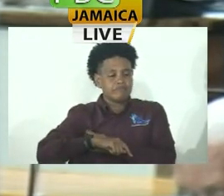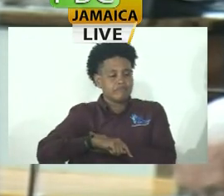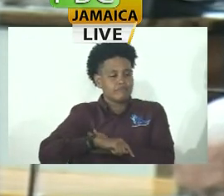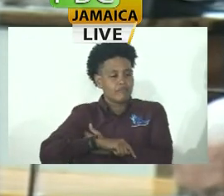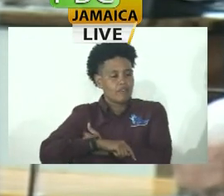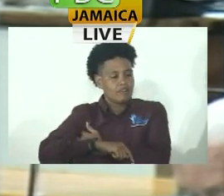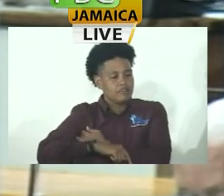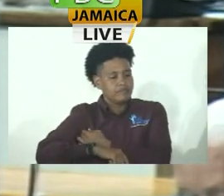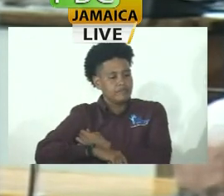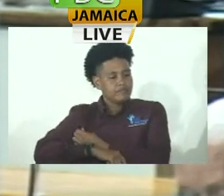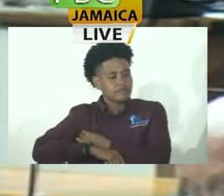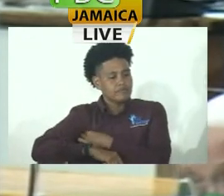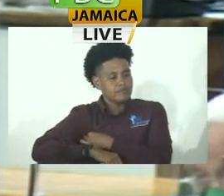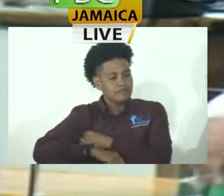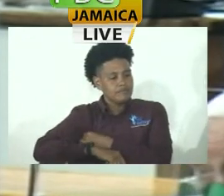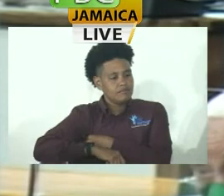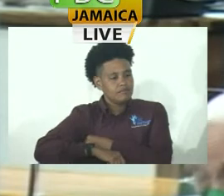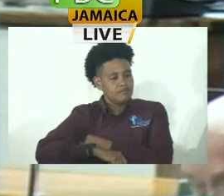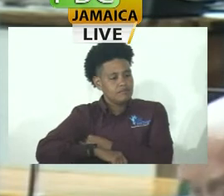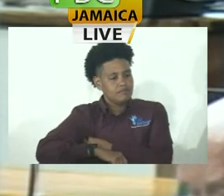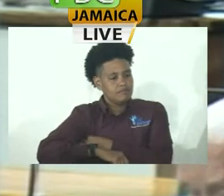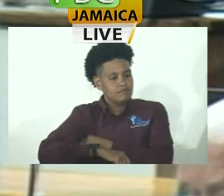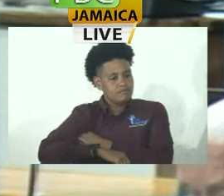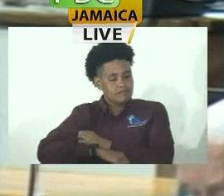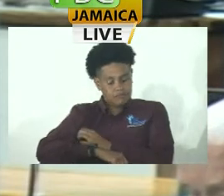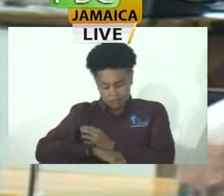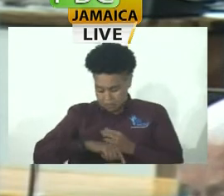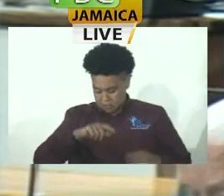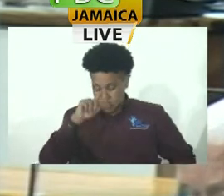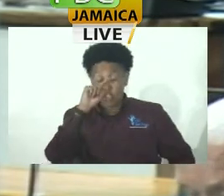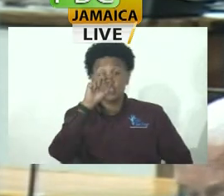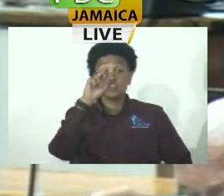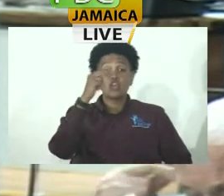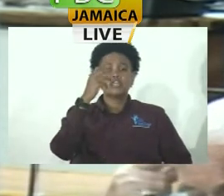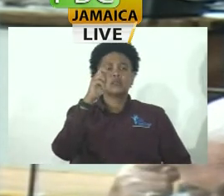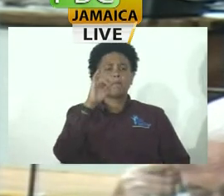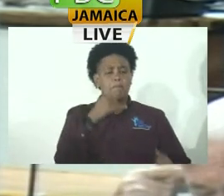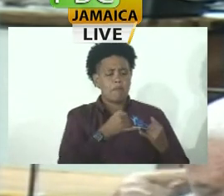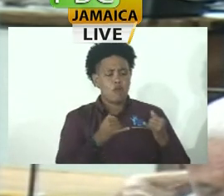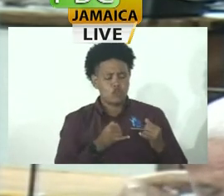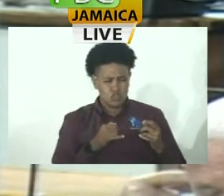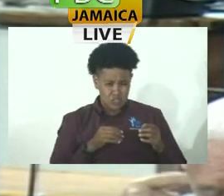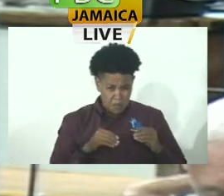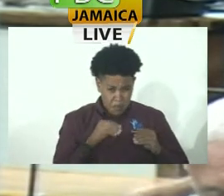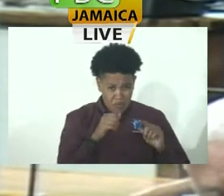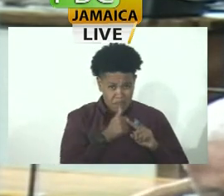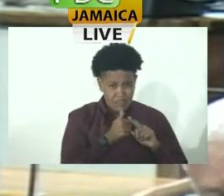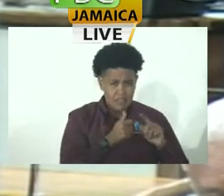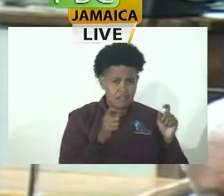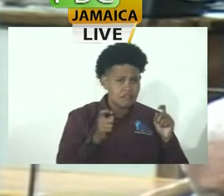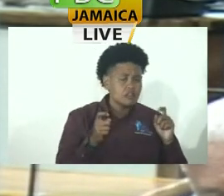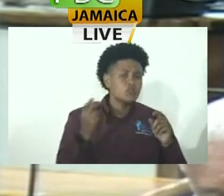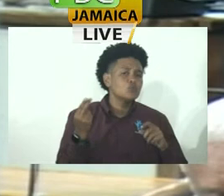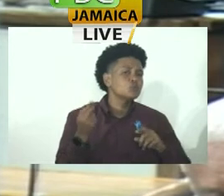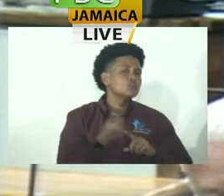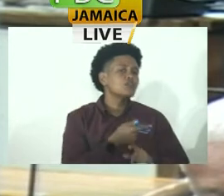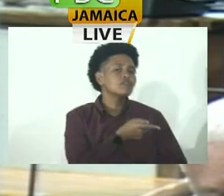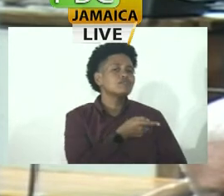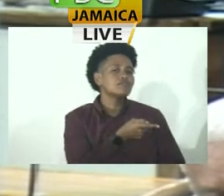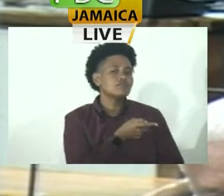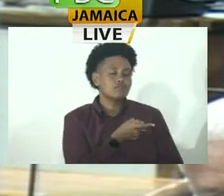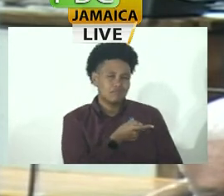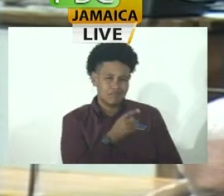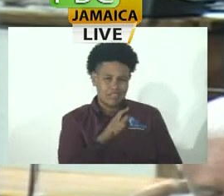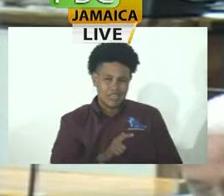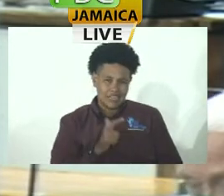handling and use of living modified organism we will be advancing a critical policy which i